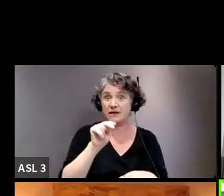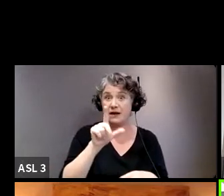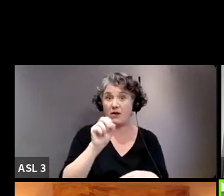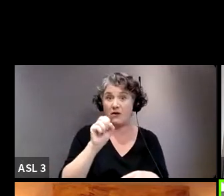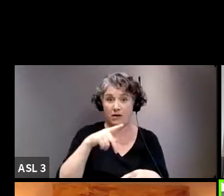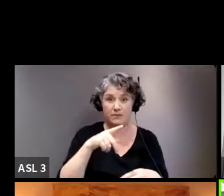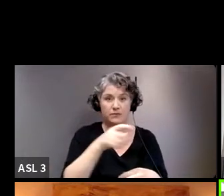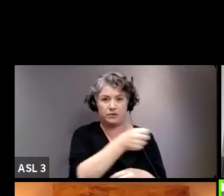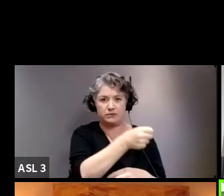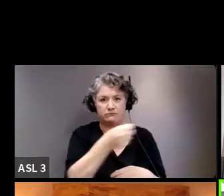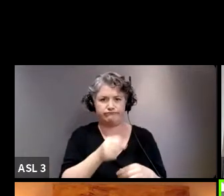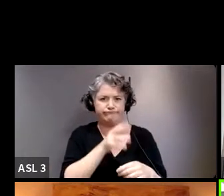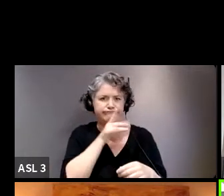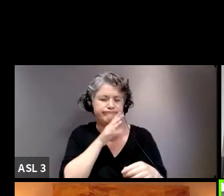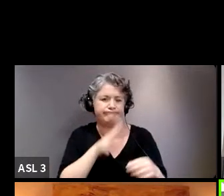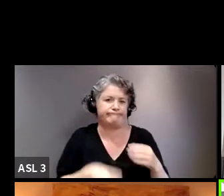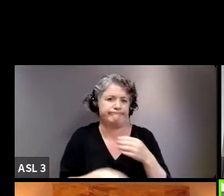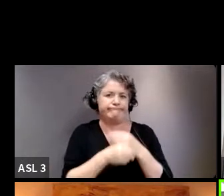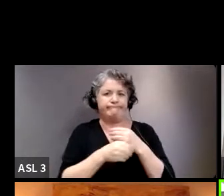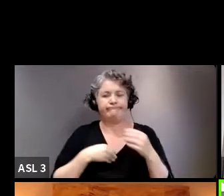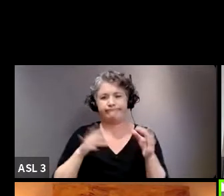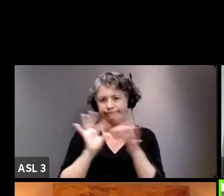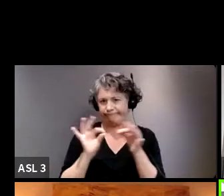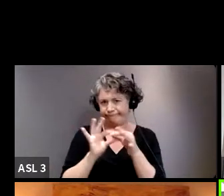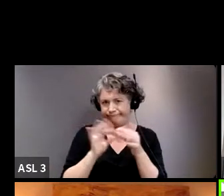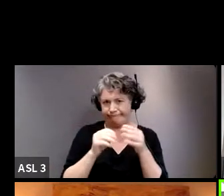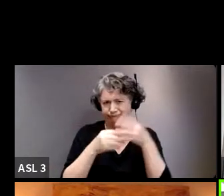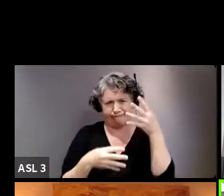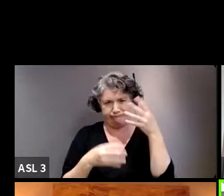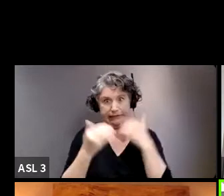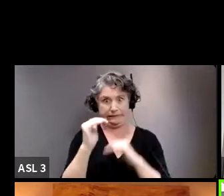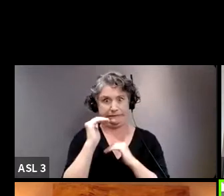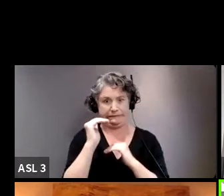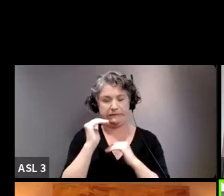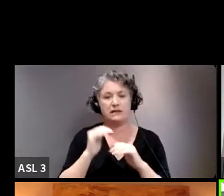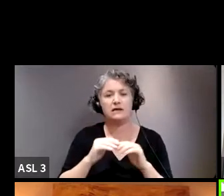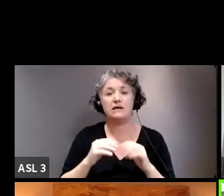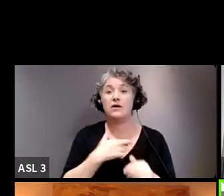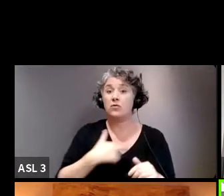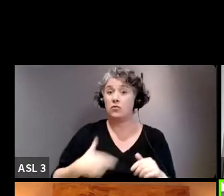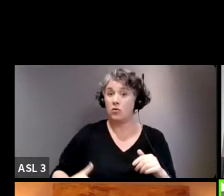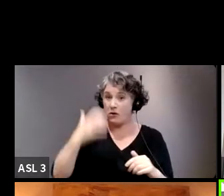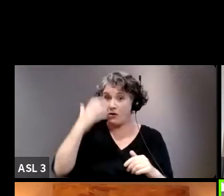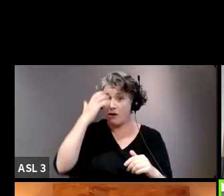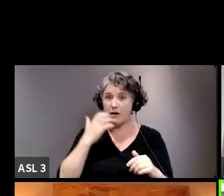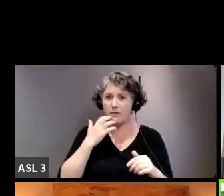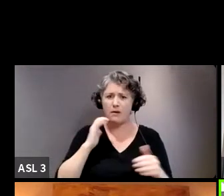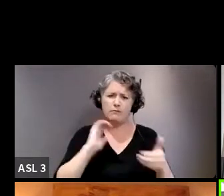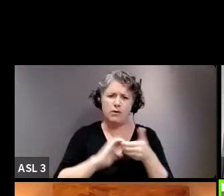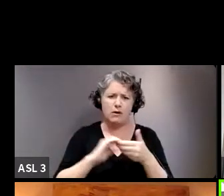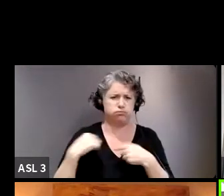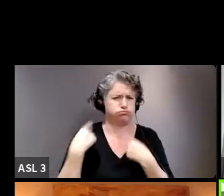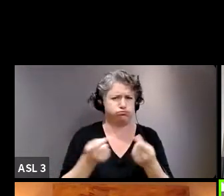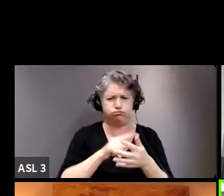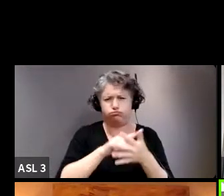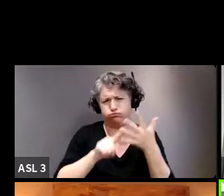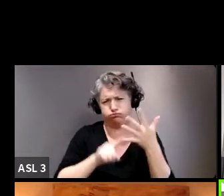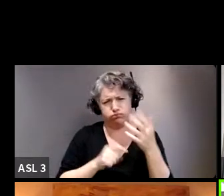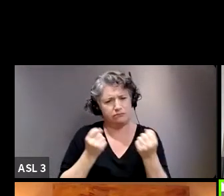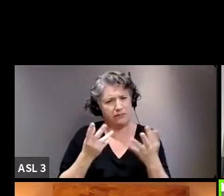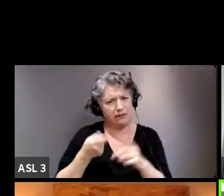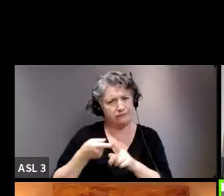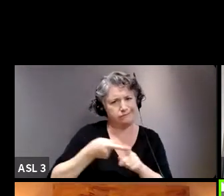but you did reference the royal hospital it's a huge partner for us on a number of levels in fact i've had several phone calls with the